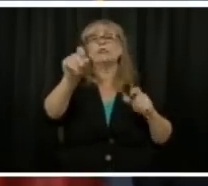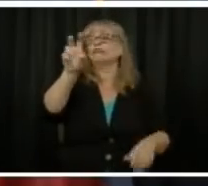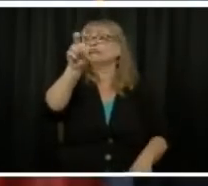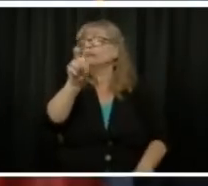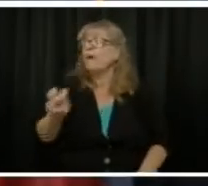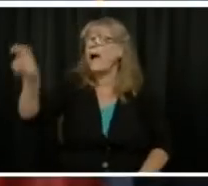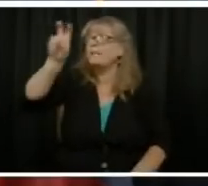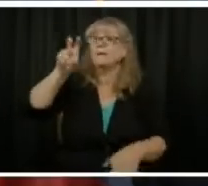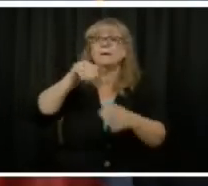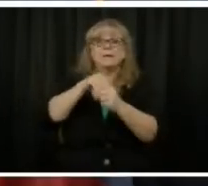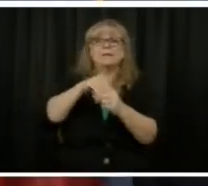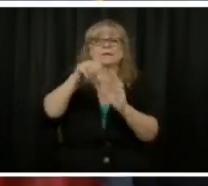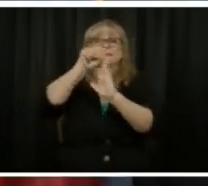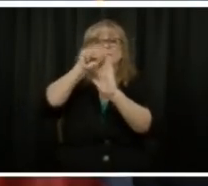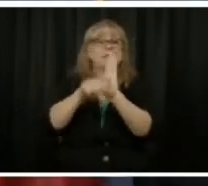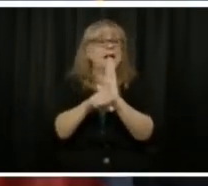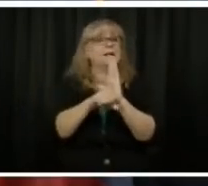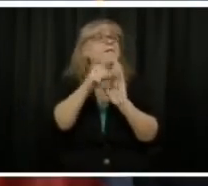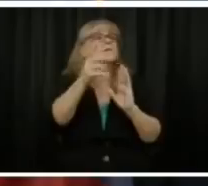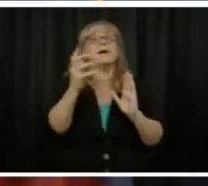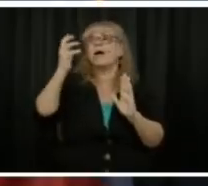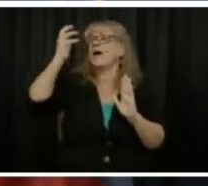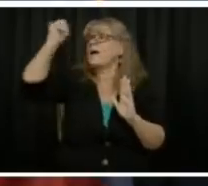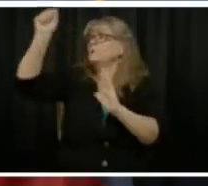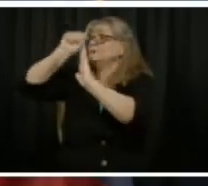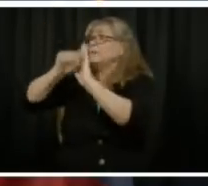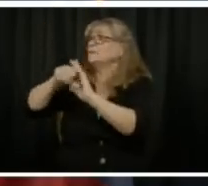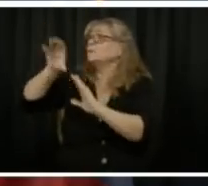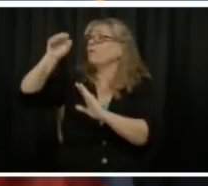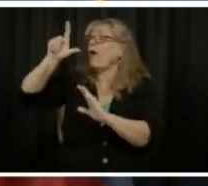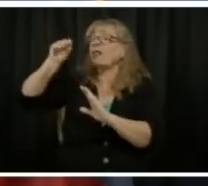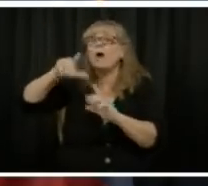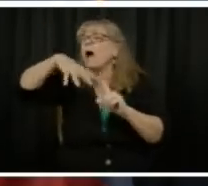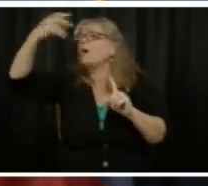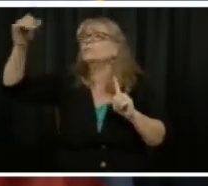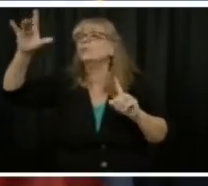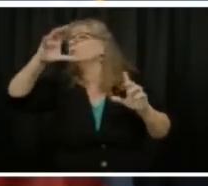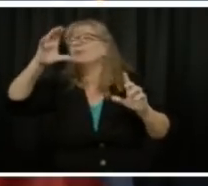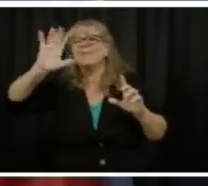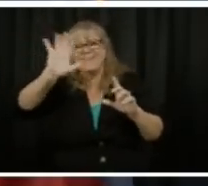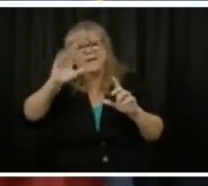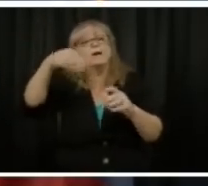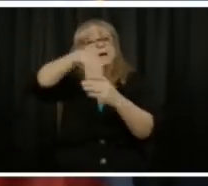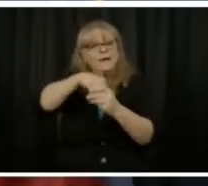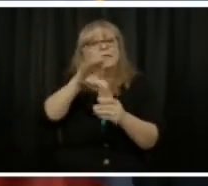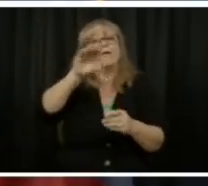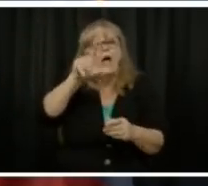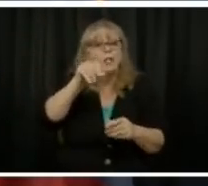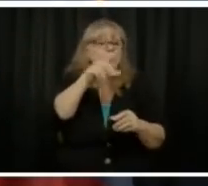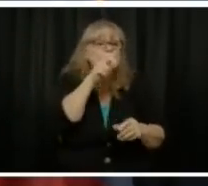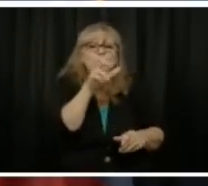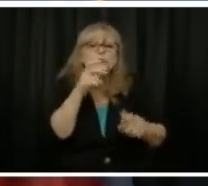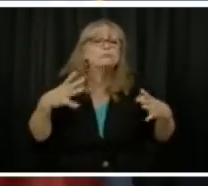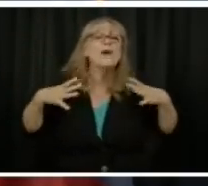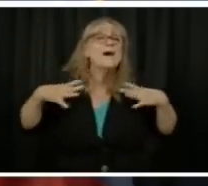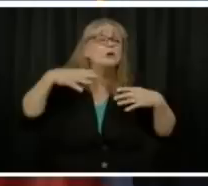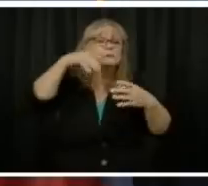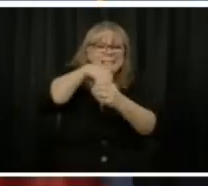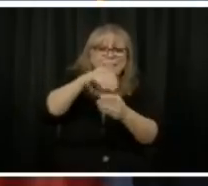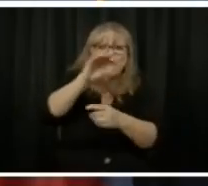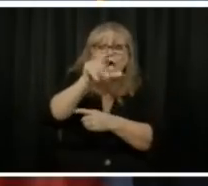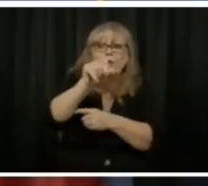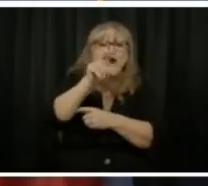other states that are visiting Colorado that may spread COVID. It's also our fellow Coloradans. So even communities that have no local